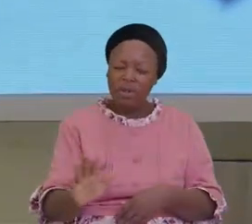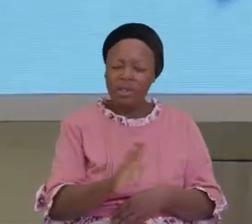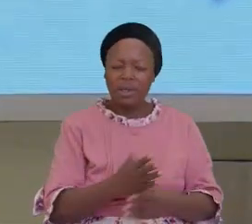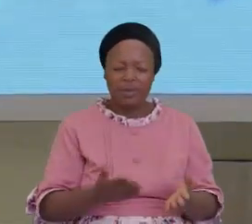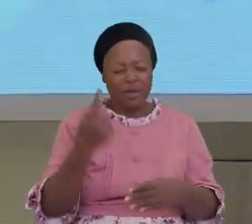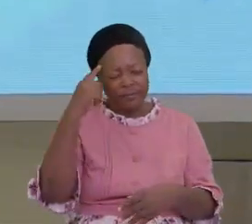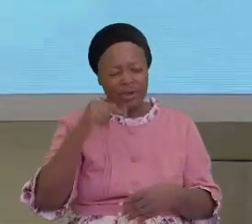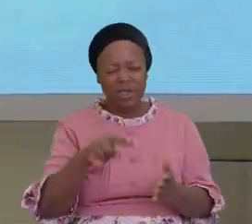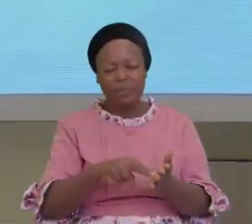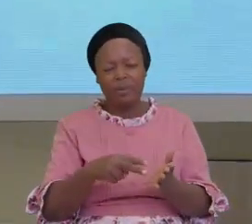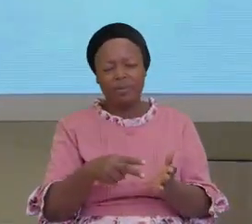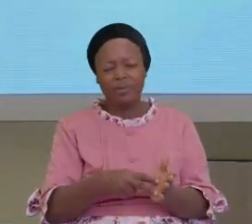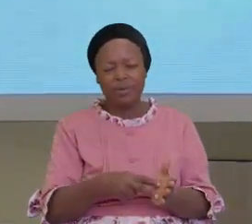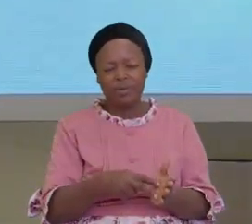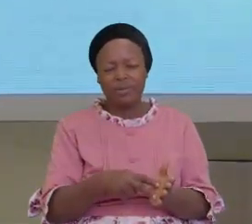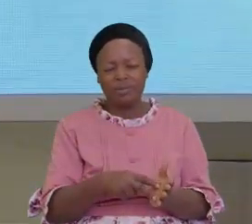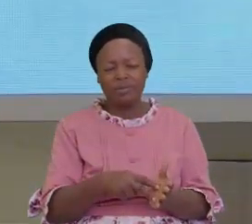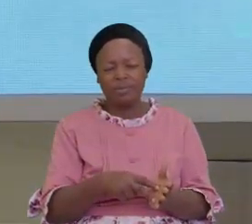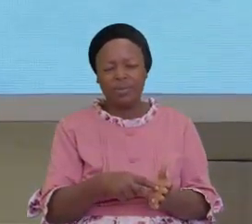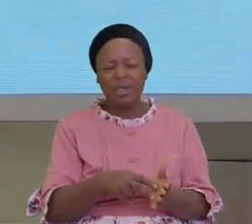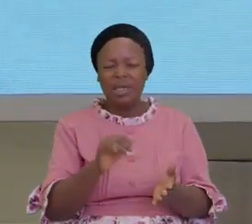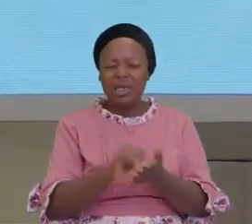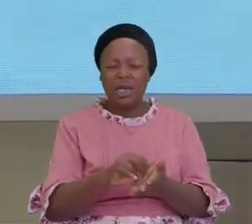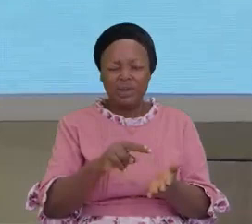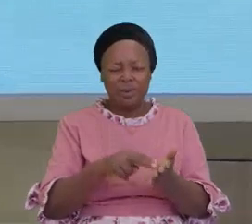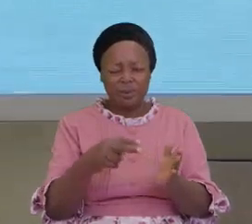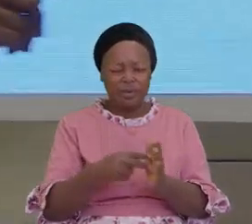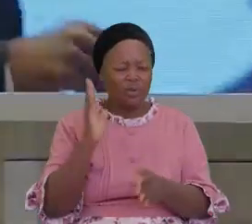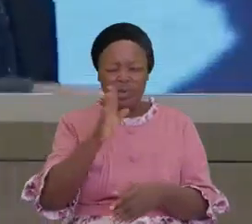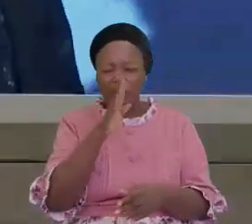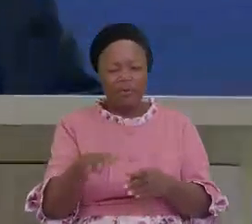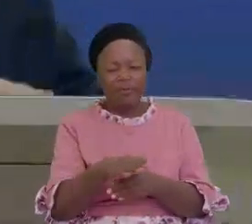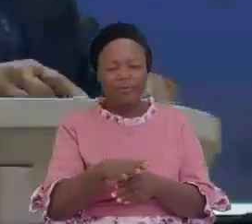purpose. That purpose will be fulfilled.